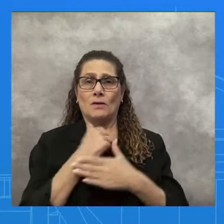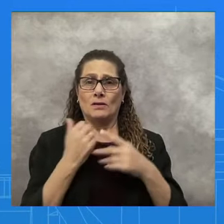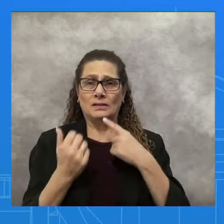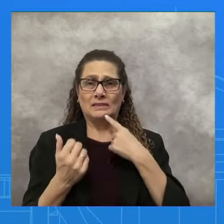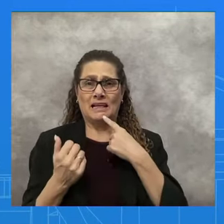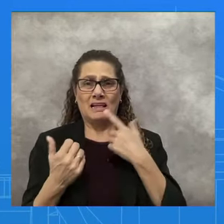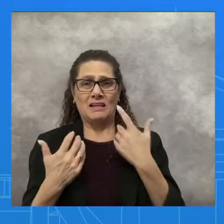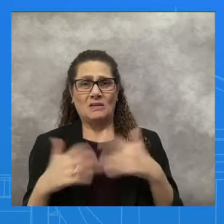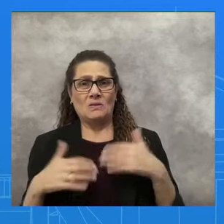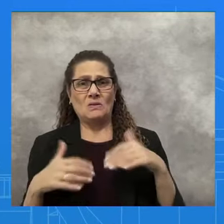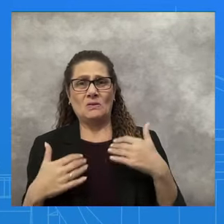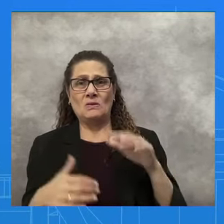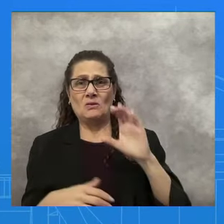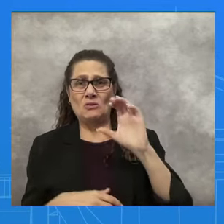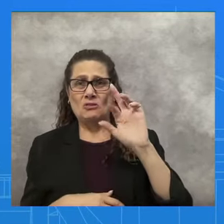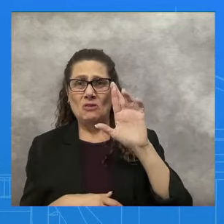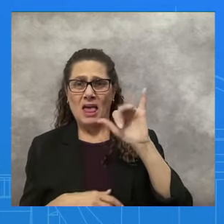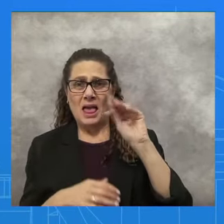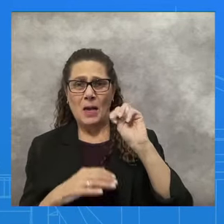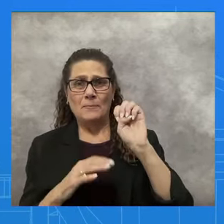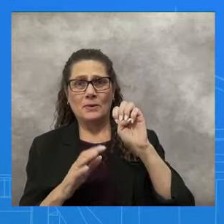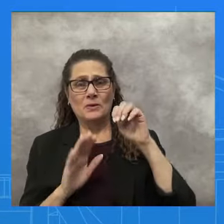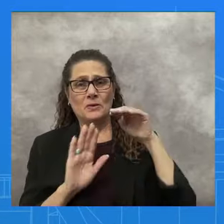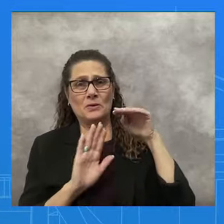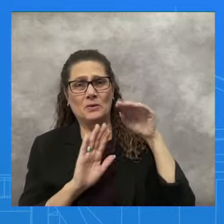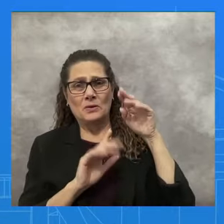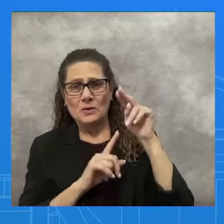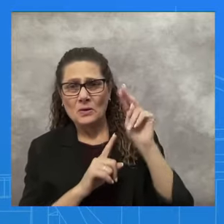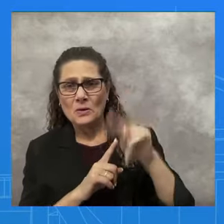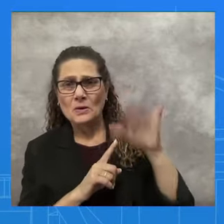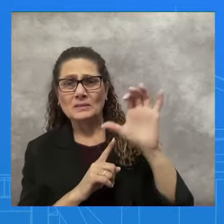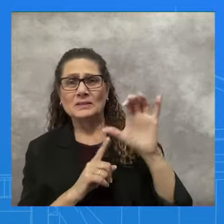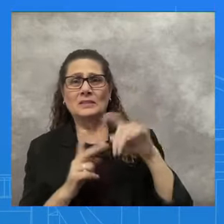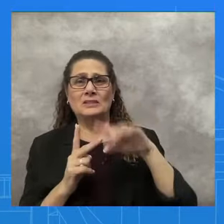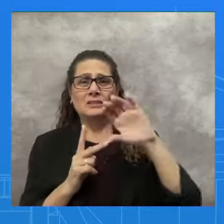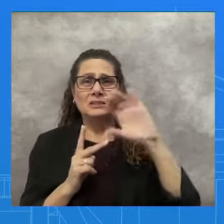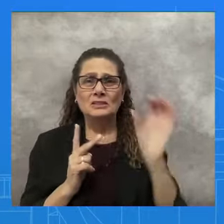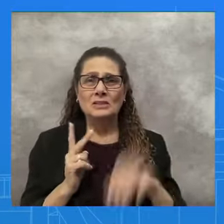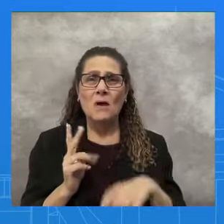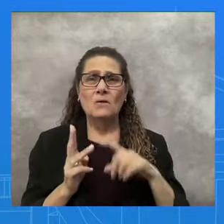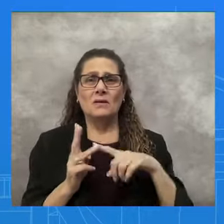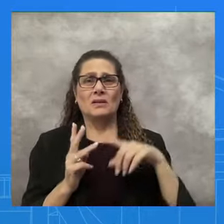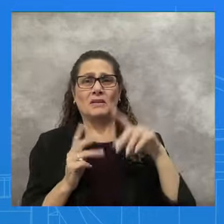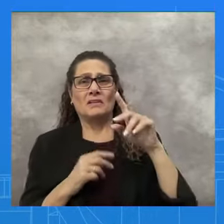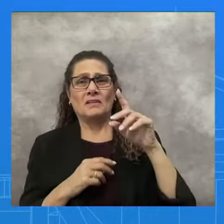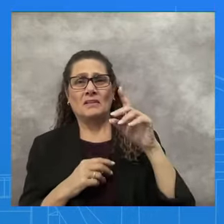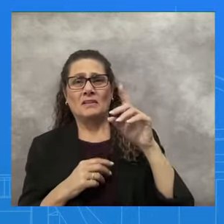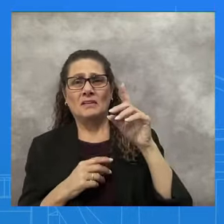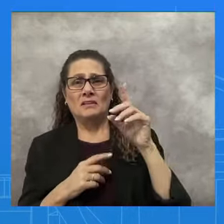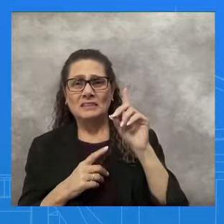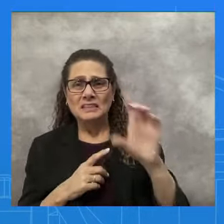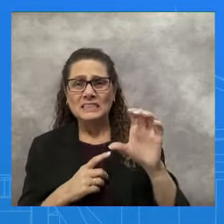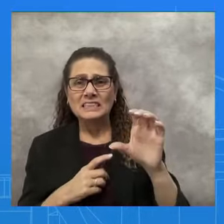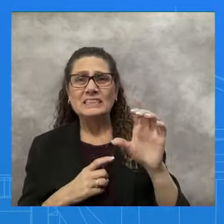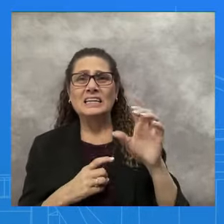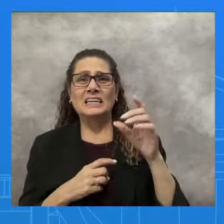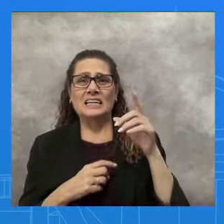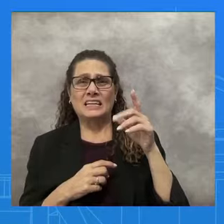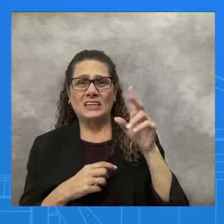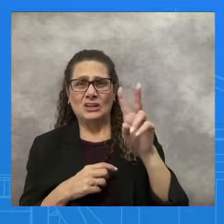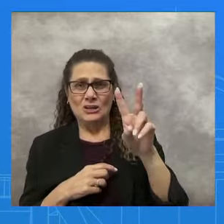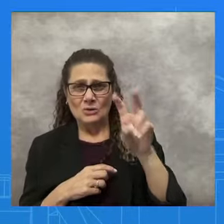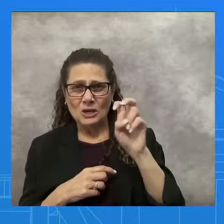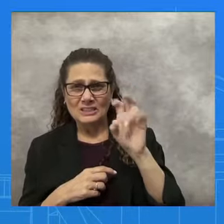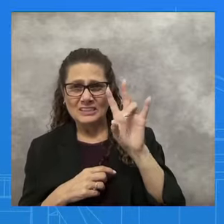New York and Chicago. But here in the district, it is not. There were 274 homicides here in the District of